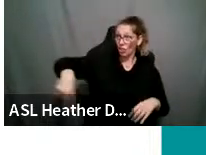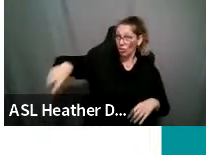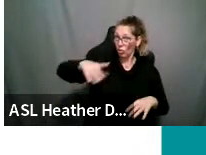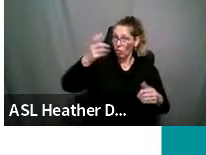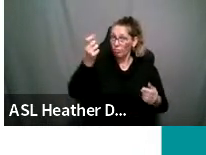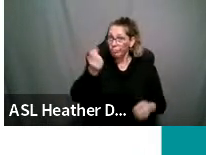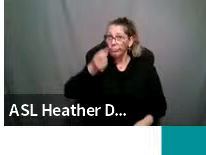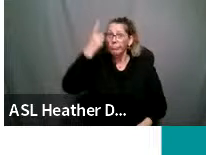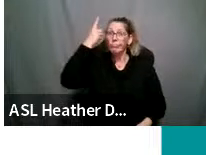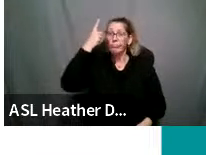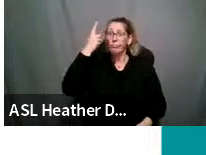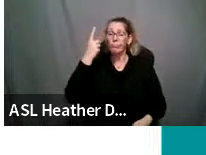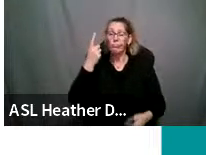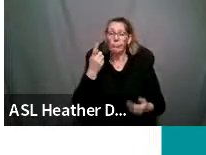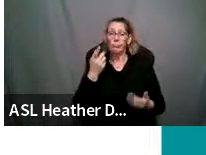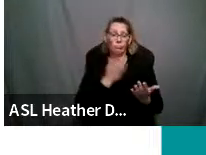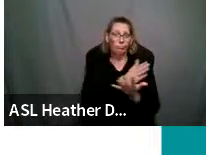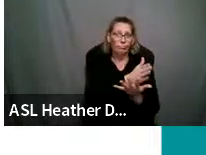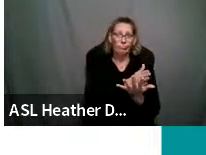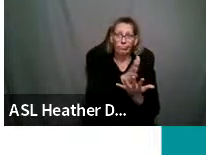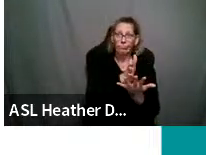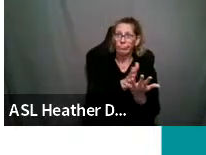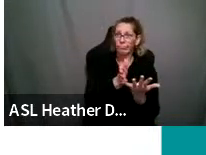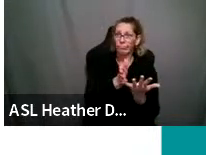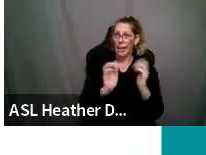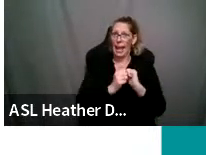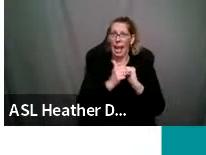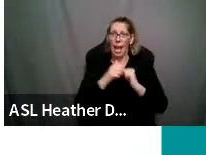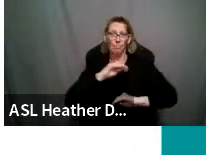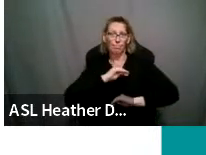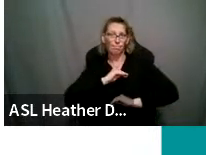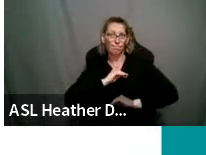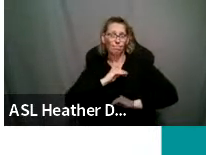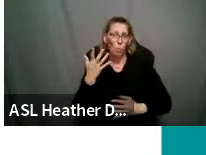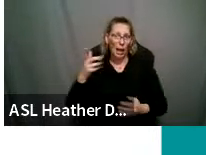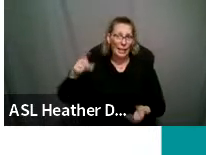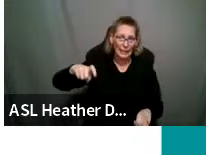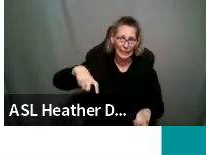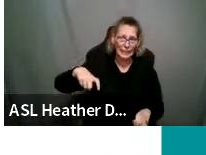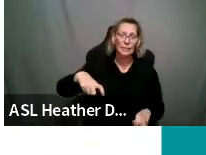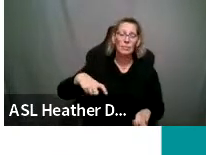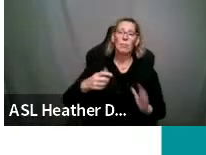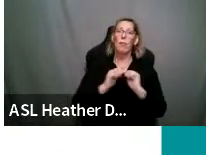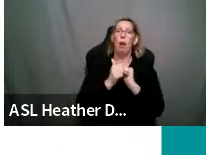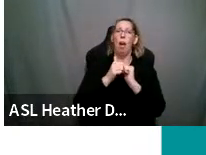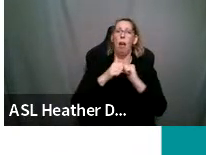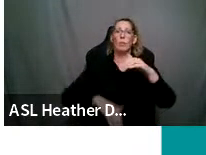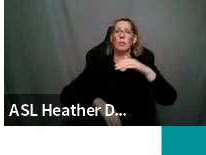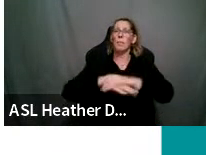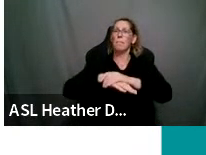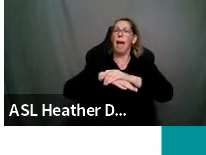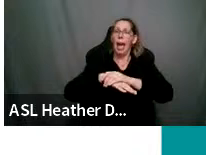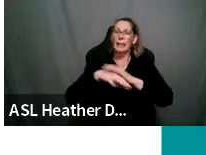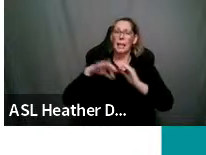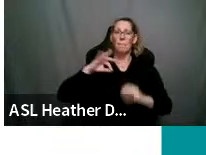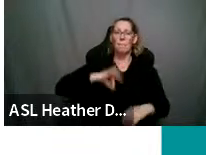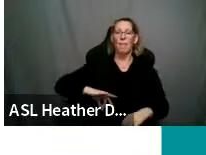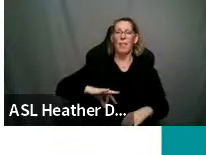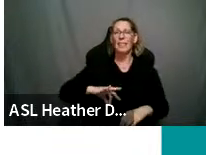understand the variety of paths to considering how to fulfill the purpose and need, and ways to maximize benefits while minimizing